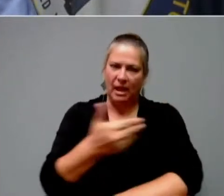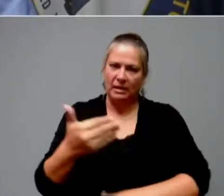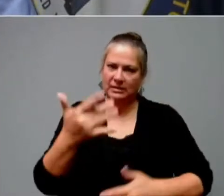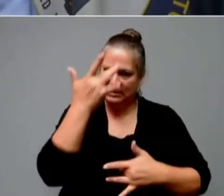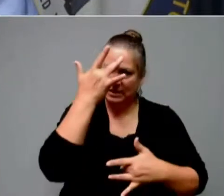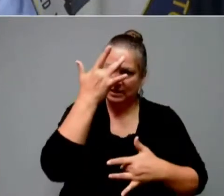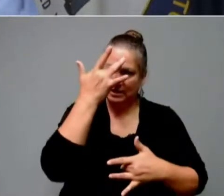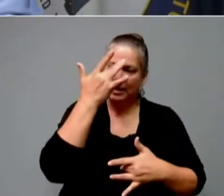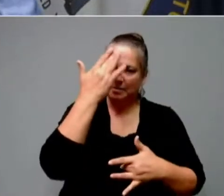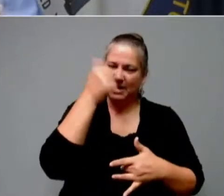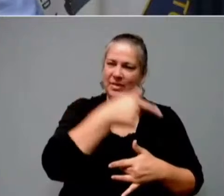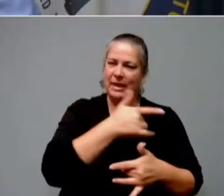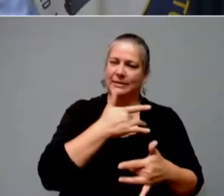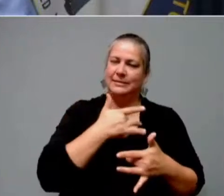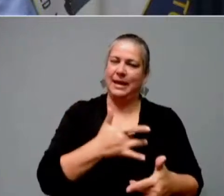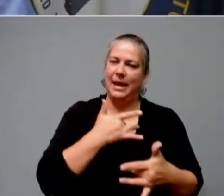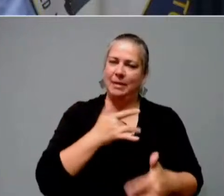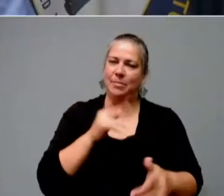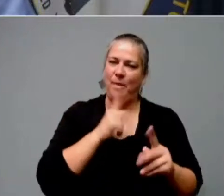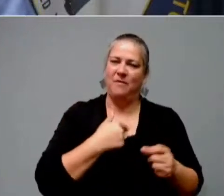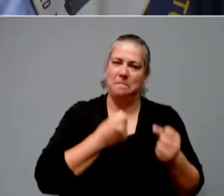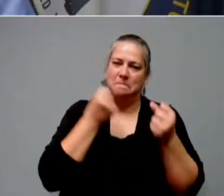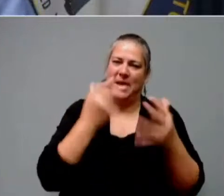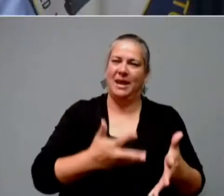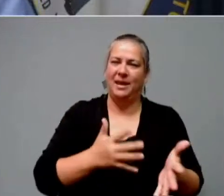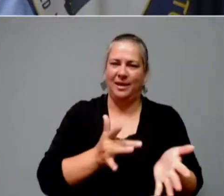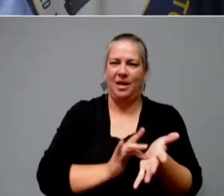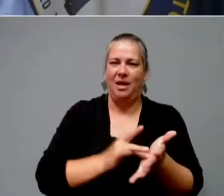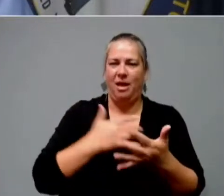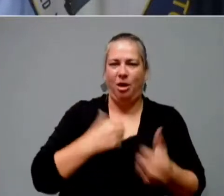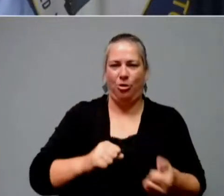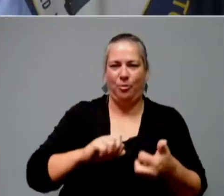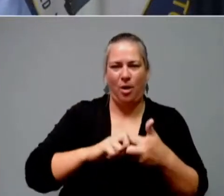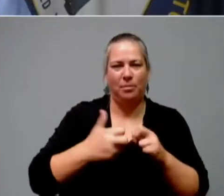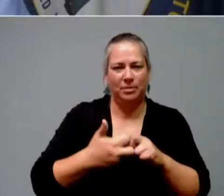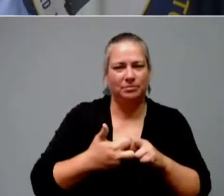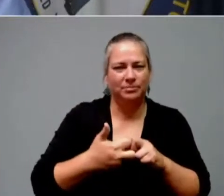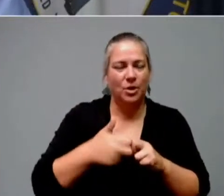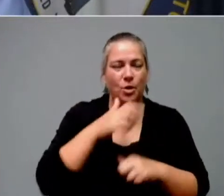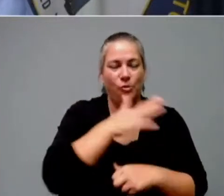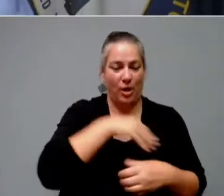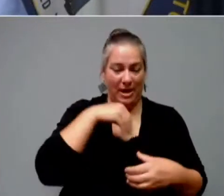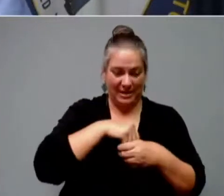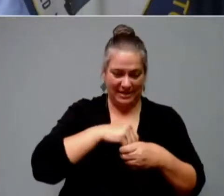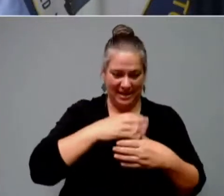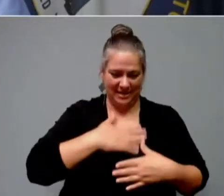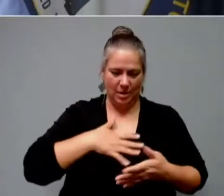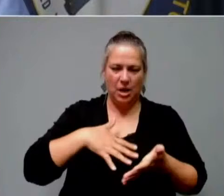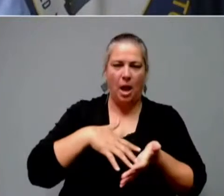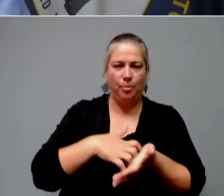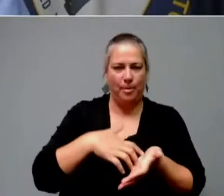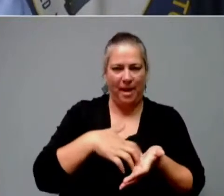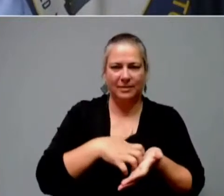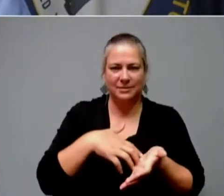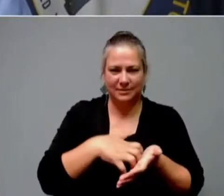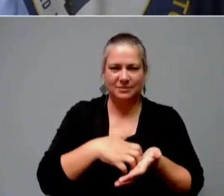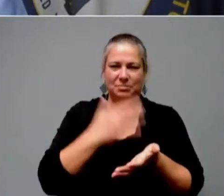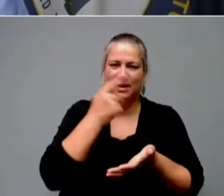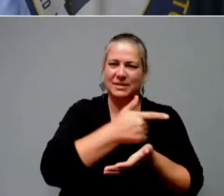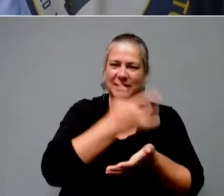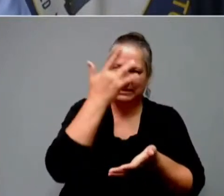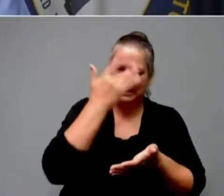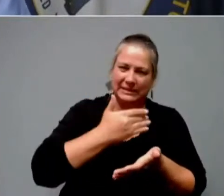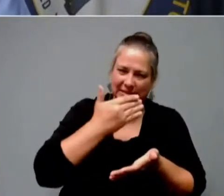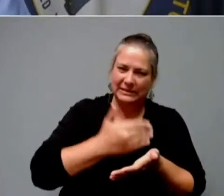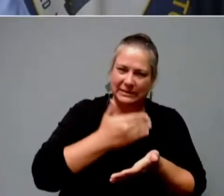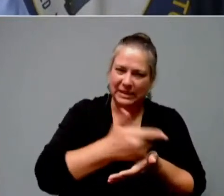They tend to be people with numerous medical problems and reasons why their immune system probably is compromised from their chronic illnesses, and